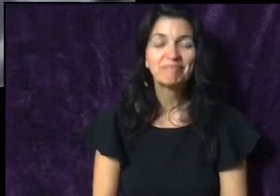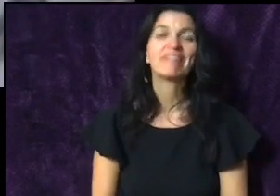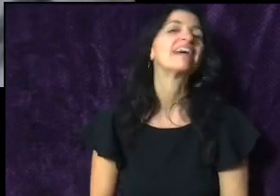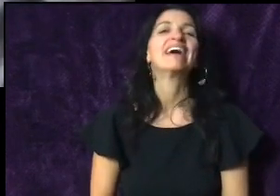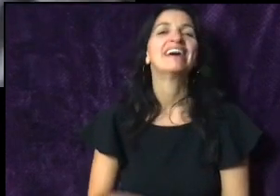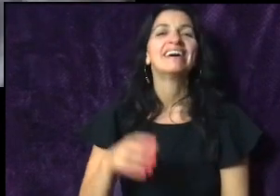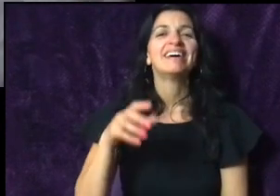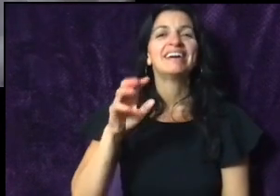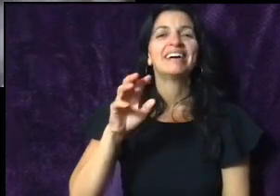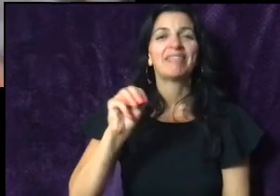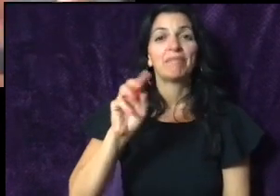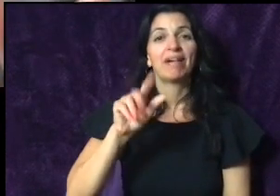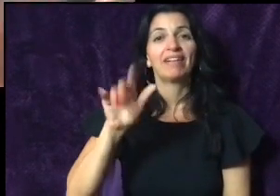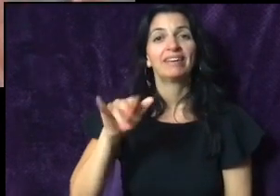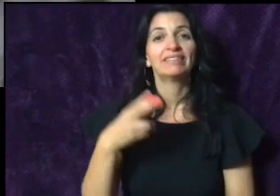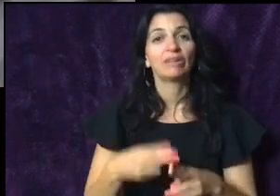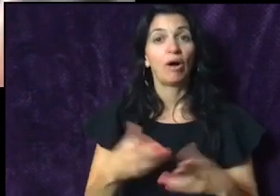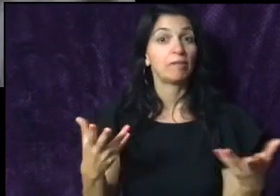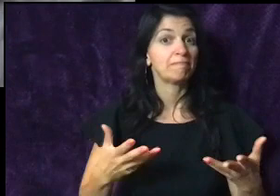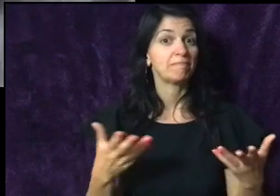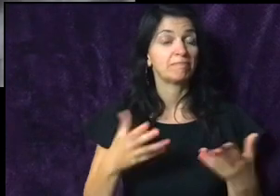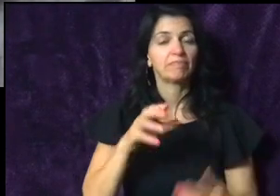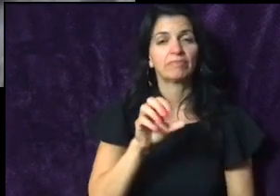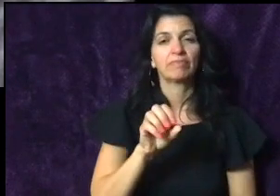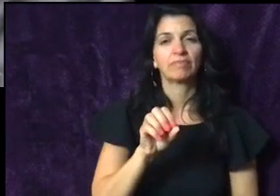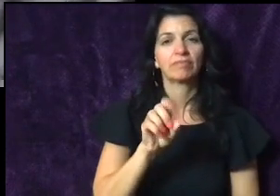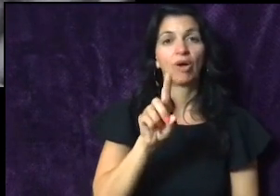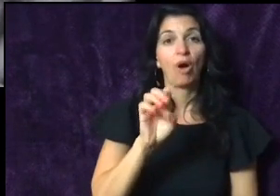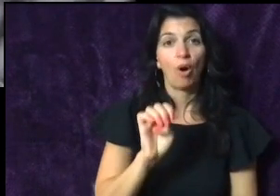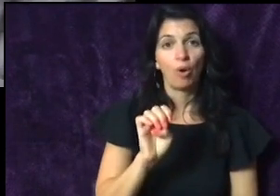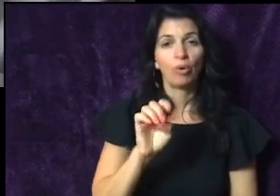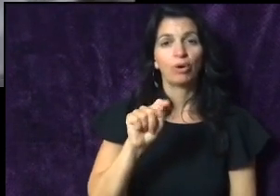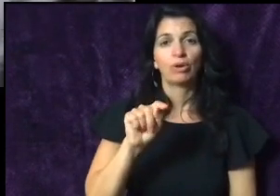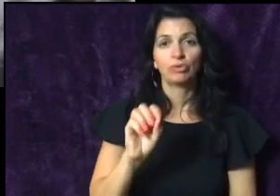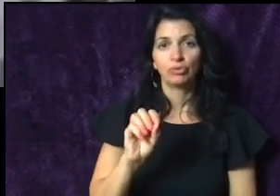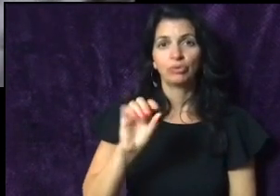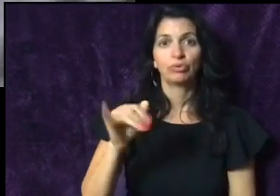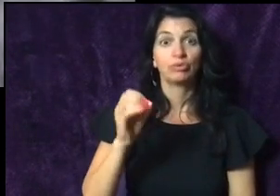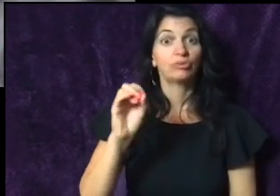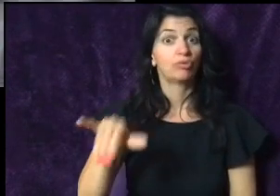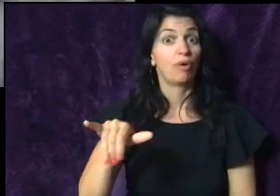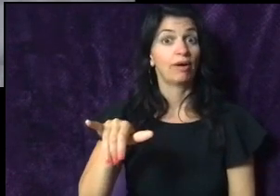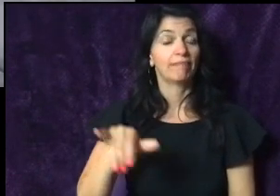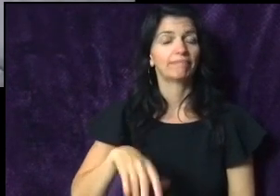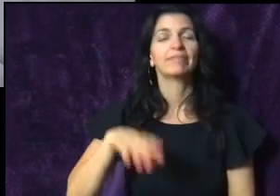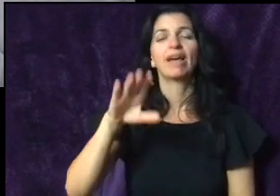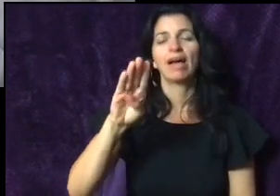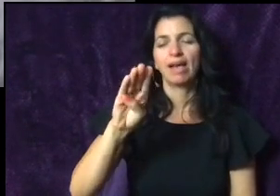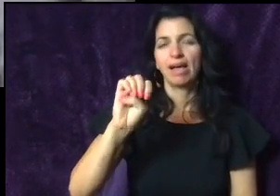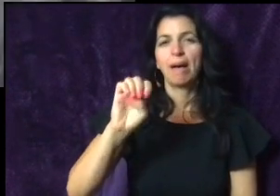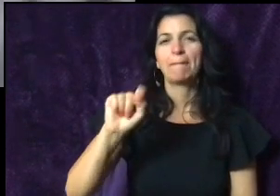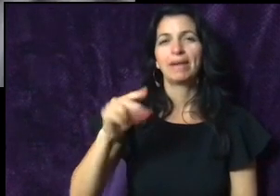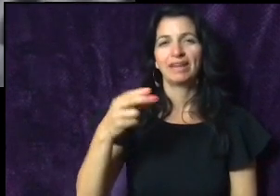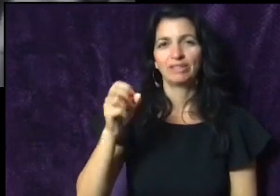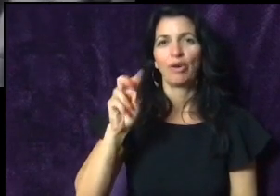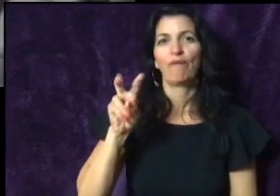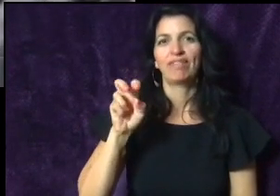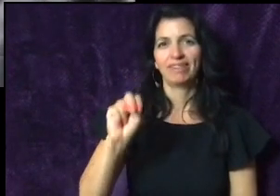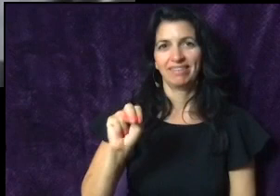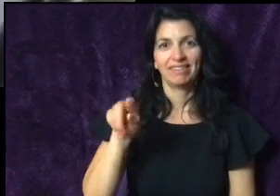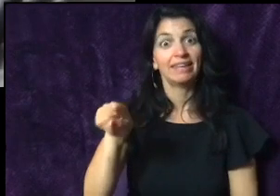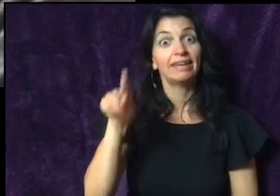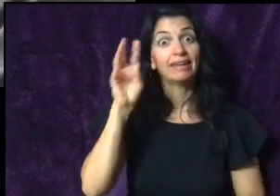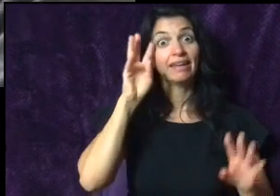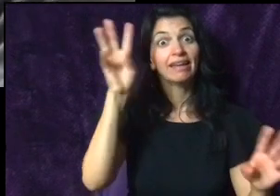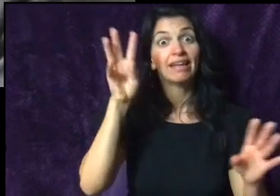Excuse me. This melody is called Ode to Joy. It's from Beethoven's Ninth Symphony. Ludwig van Beethoven, right here. He composed that